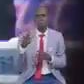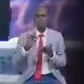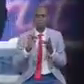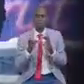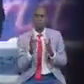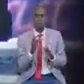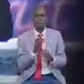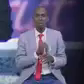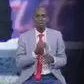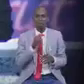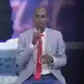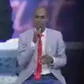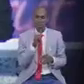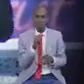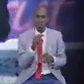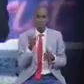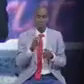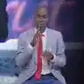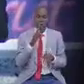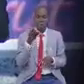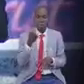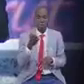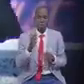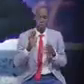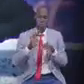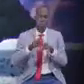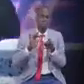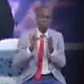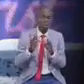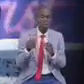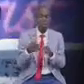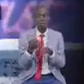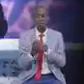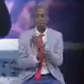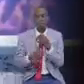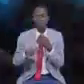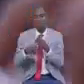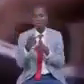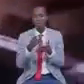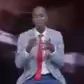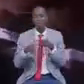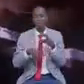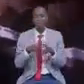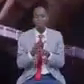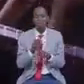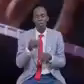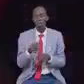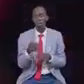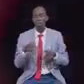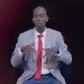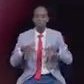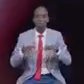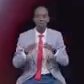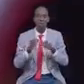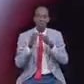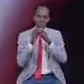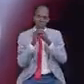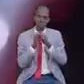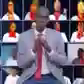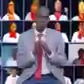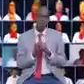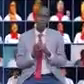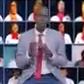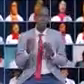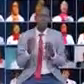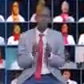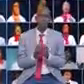Arriving where you are, online, any country, any continent, any congregation. The sound of beautiful, glorious music